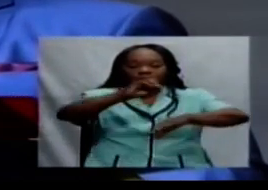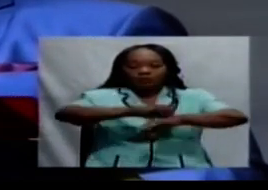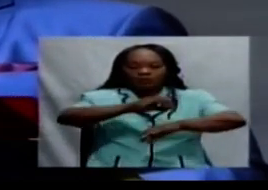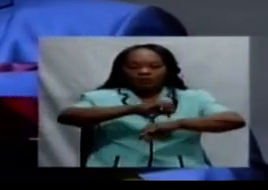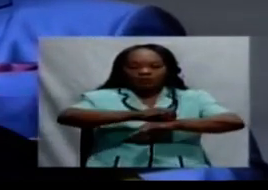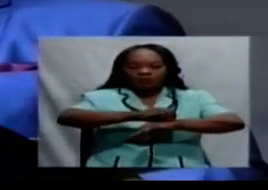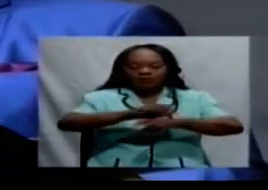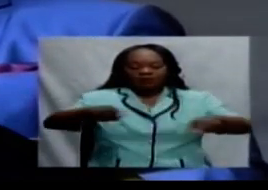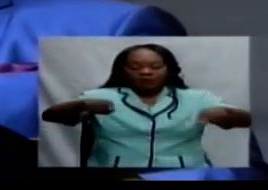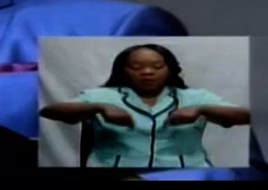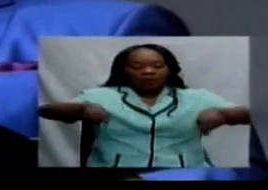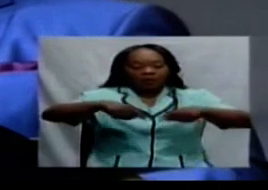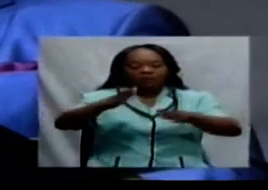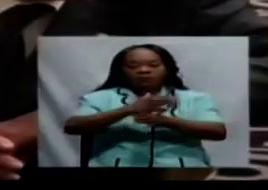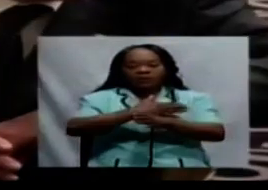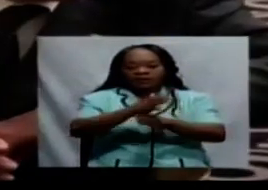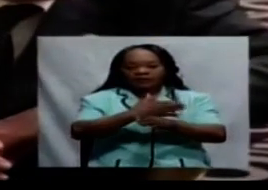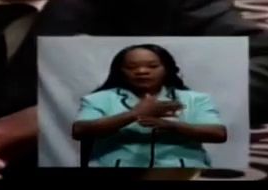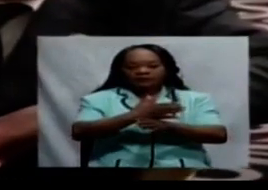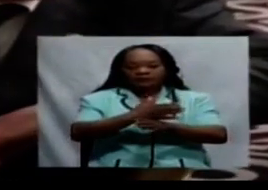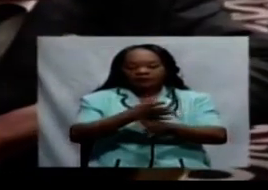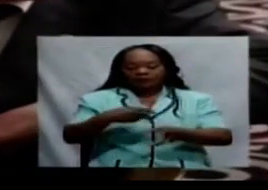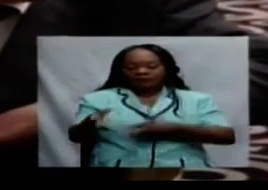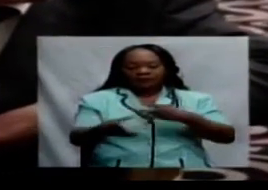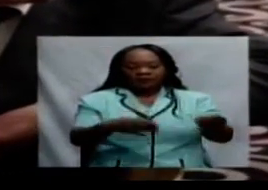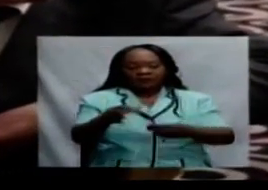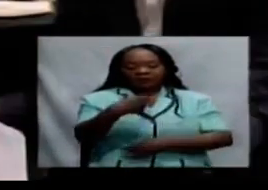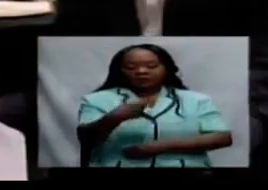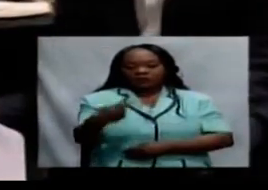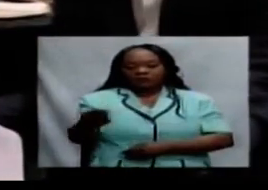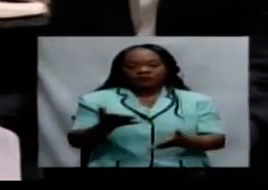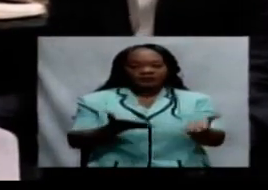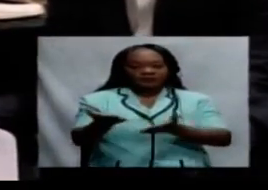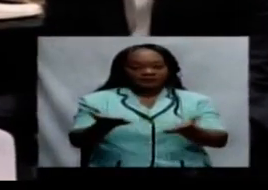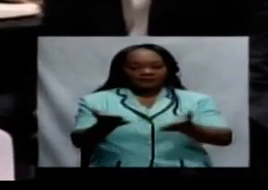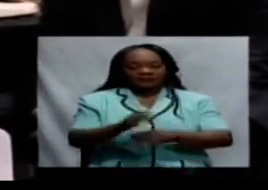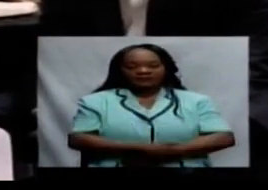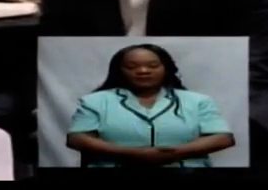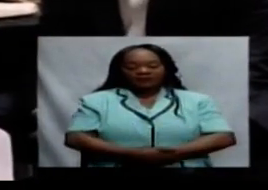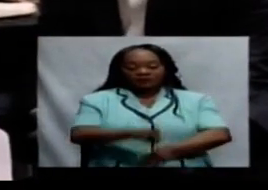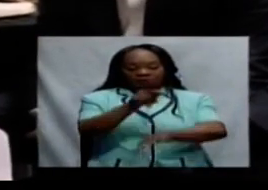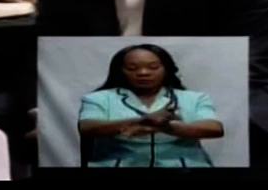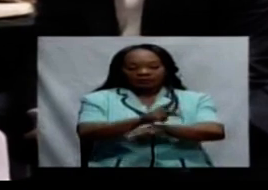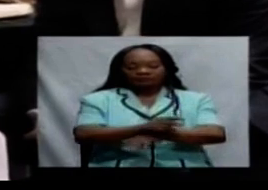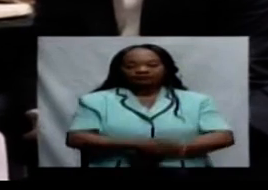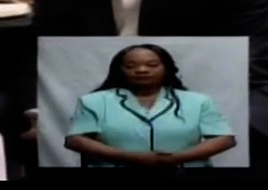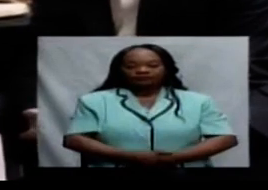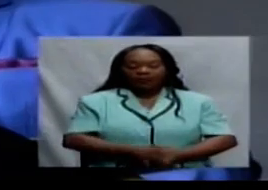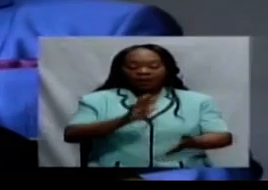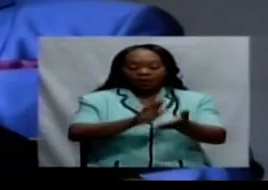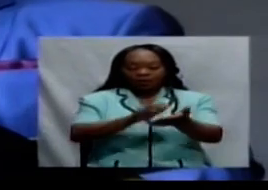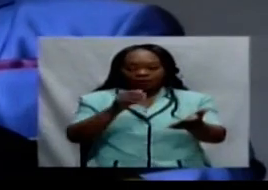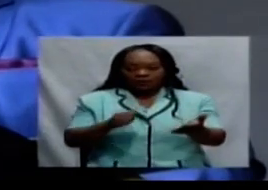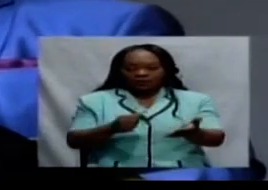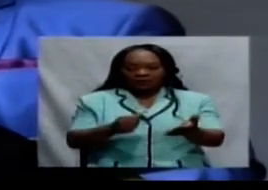linkages with local businesses for the supply of goods and services to the project, as we believe you subscribe